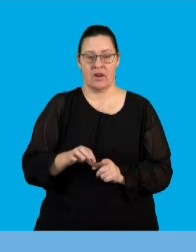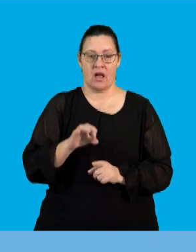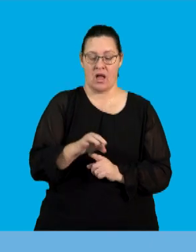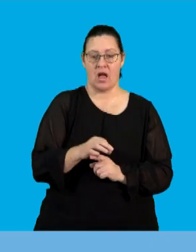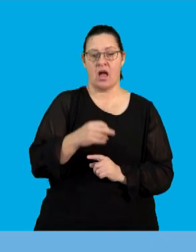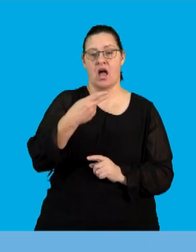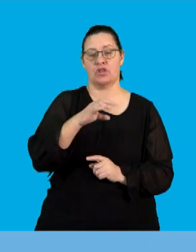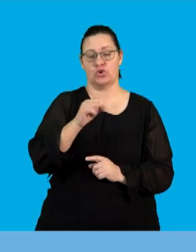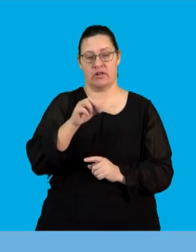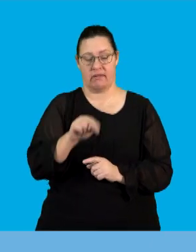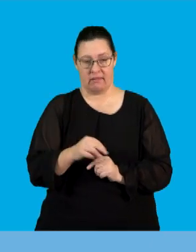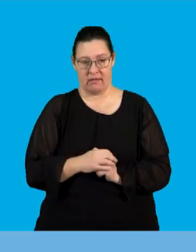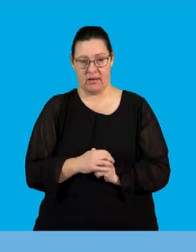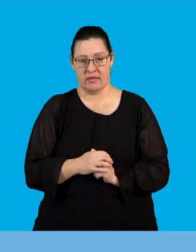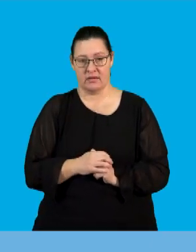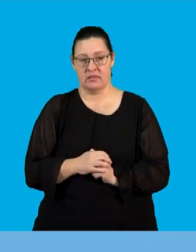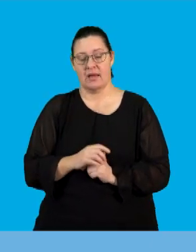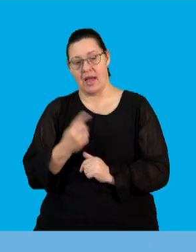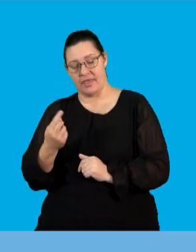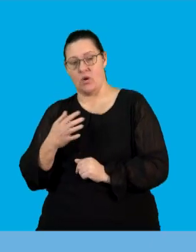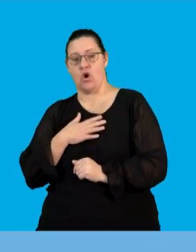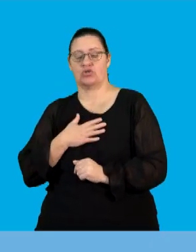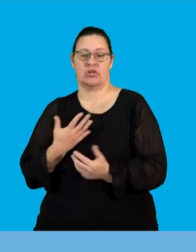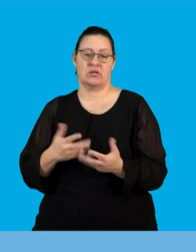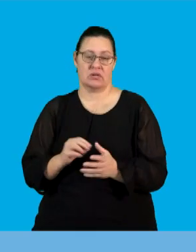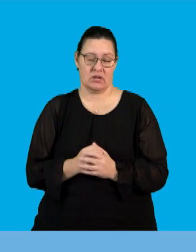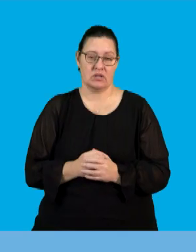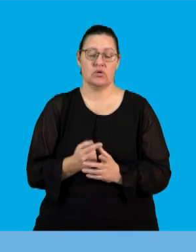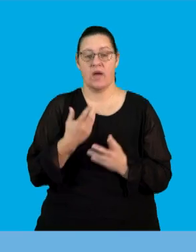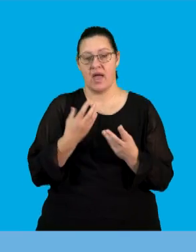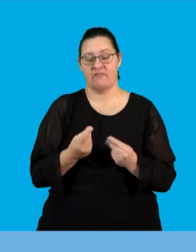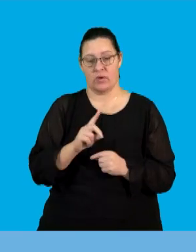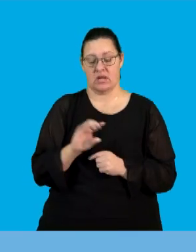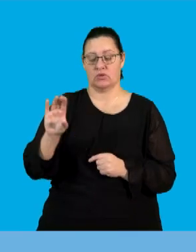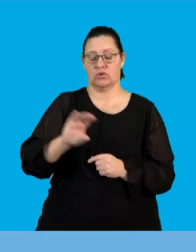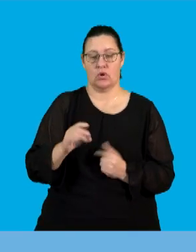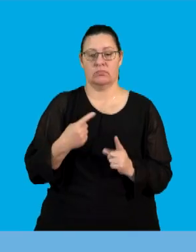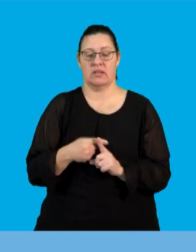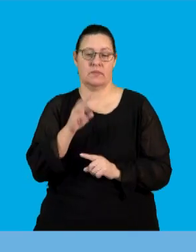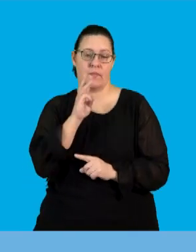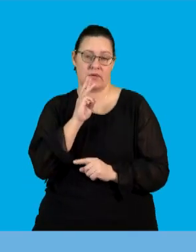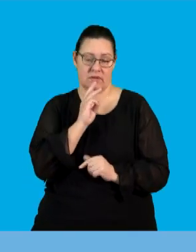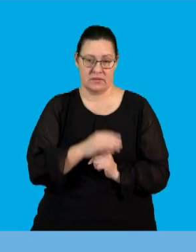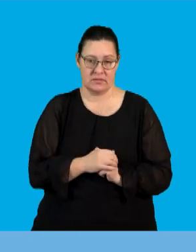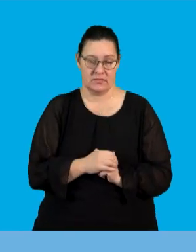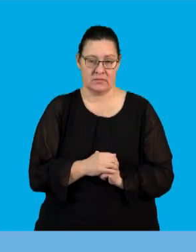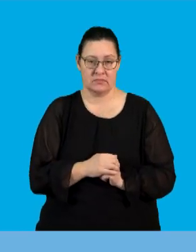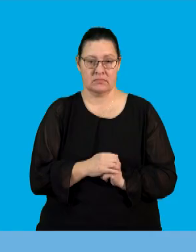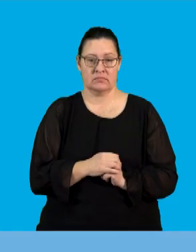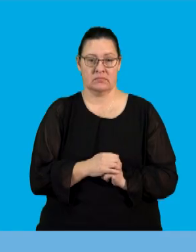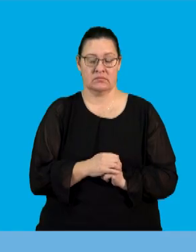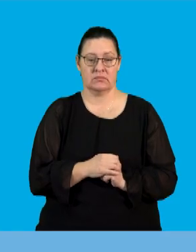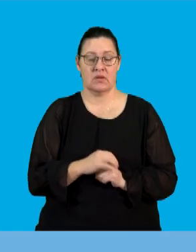and then the calcium oxide it will contribute to the oxygen. So what are we going to have? Obviously, we're going to have salt and water. So